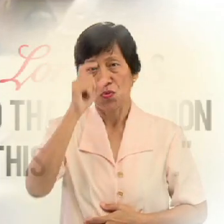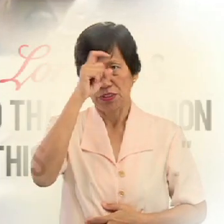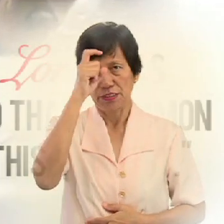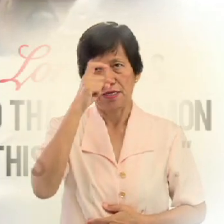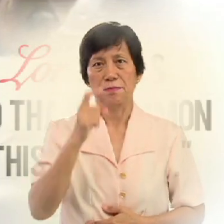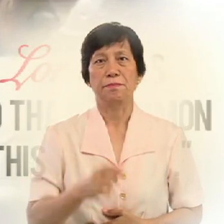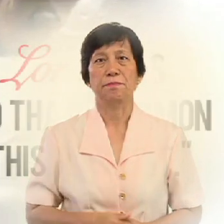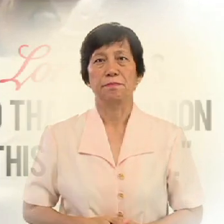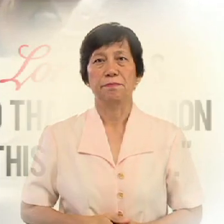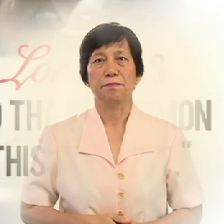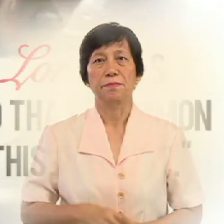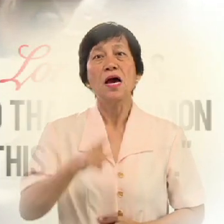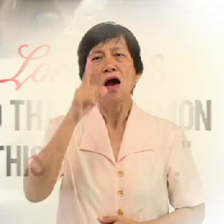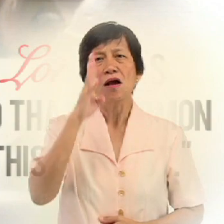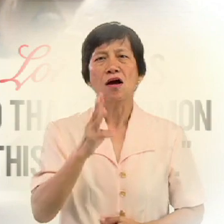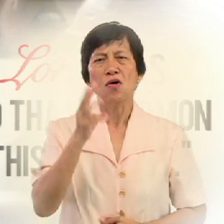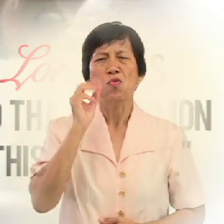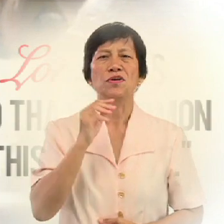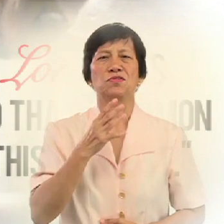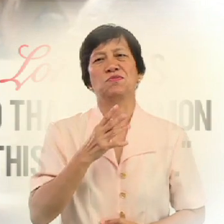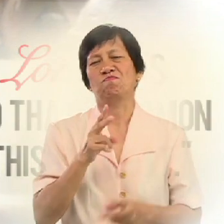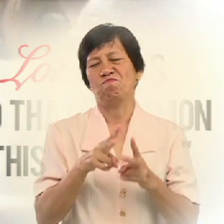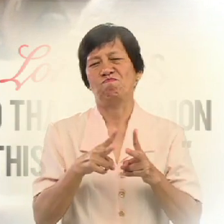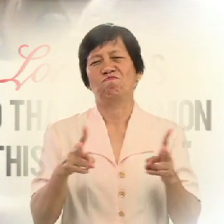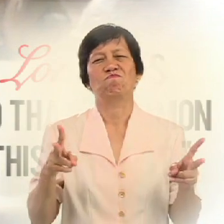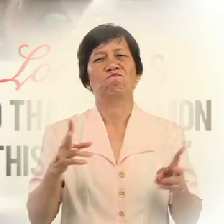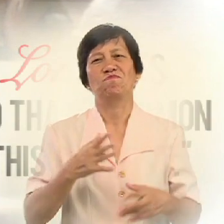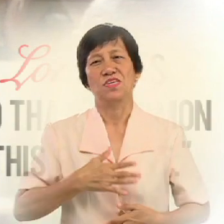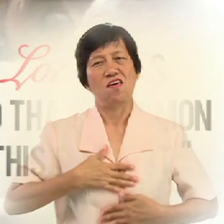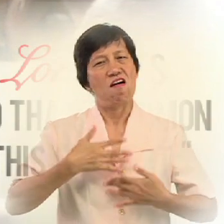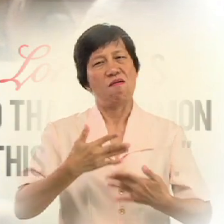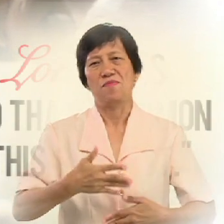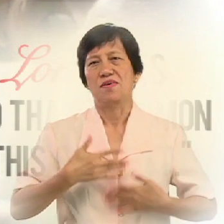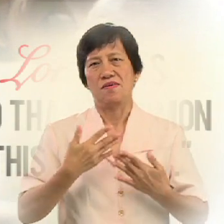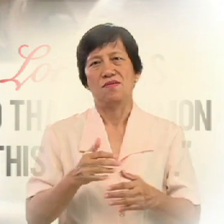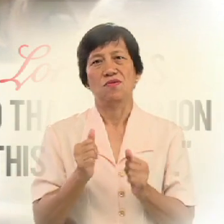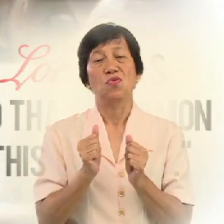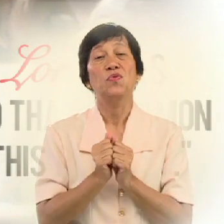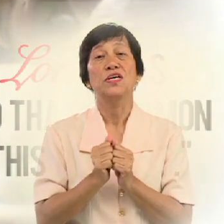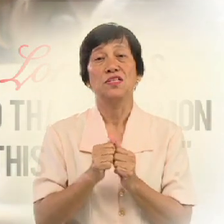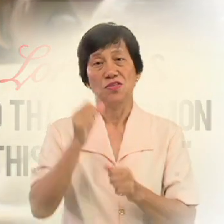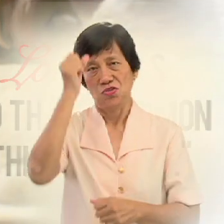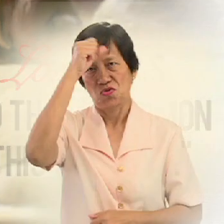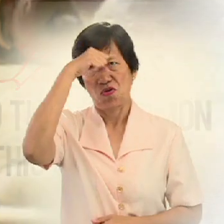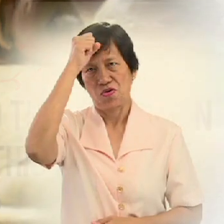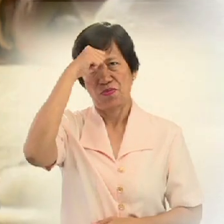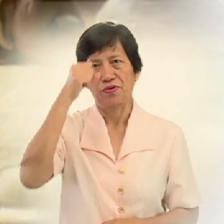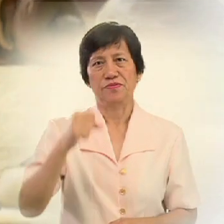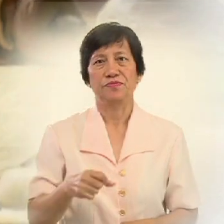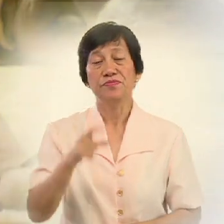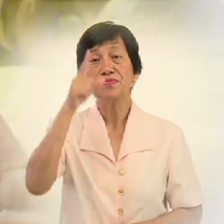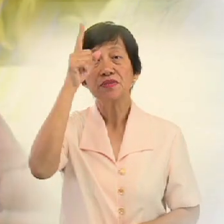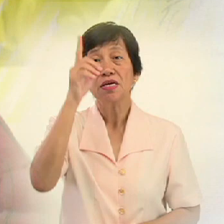God was very much pleased with Solomon.